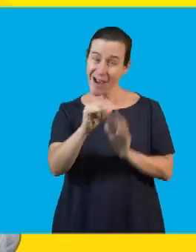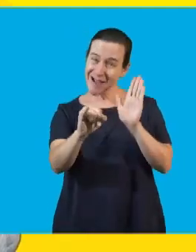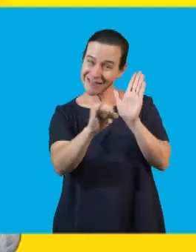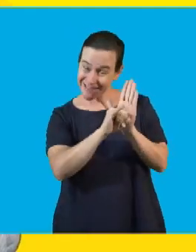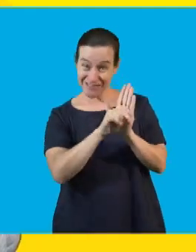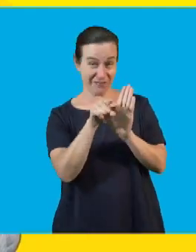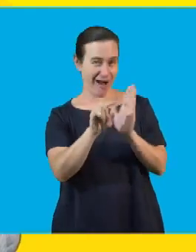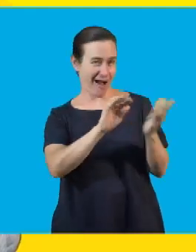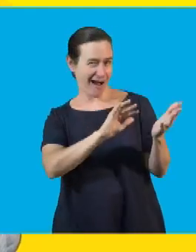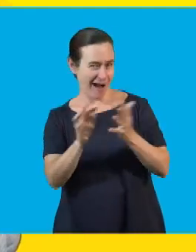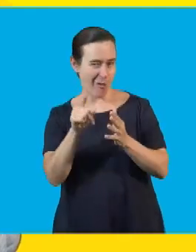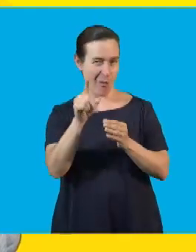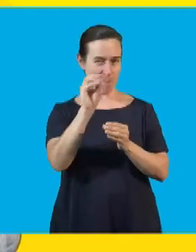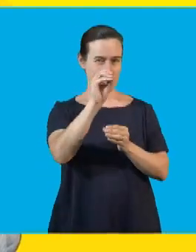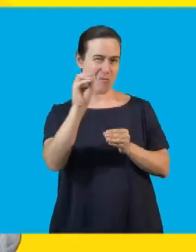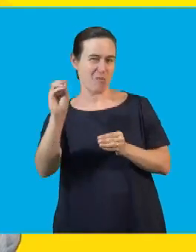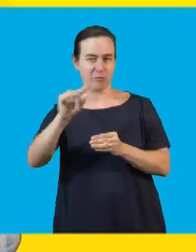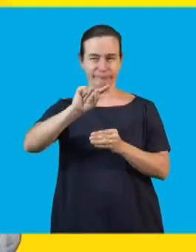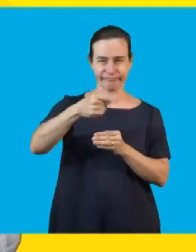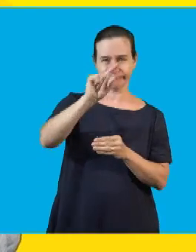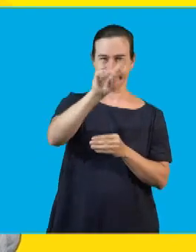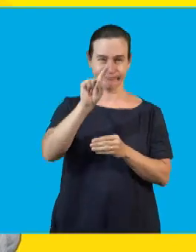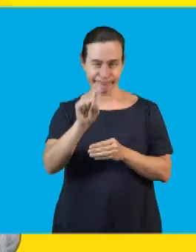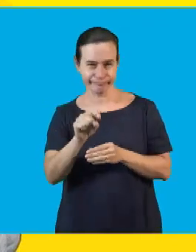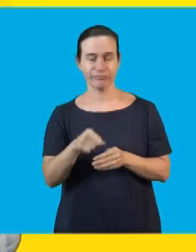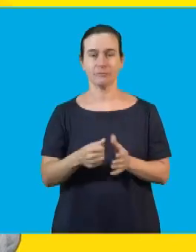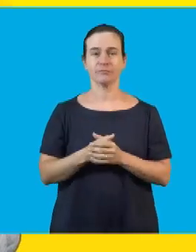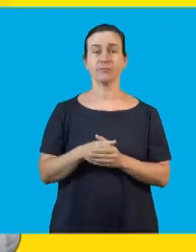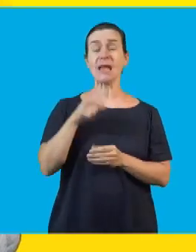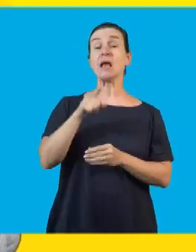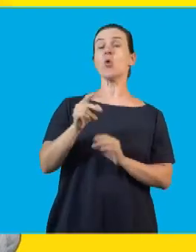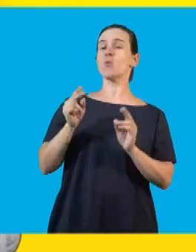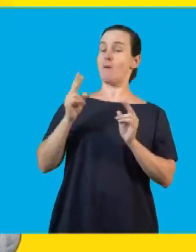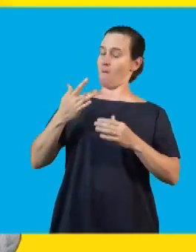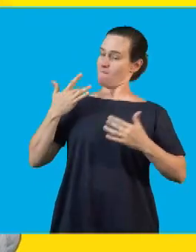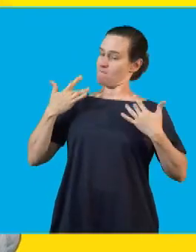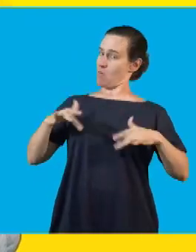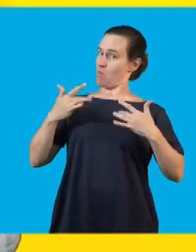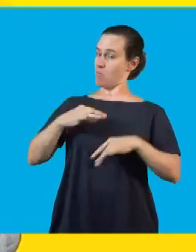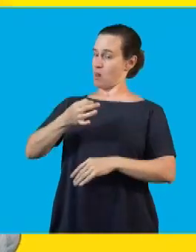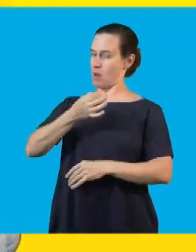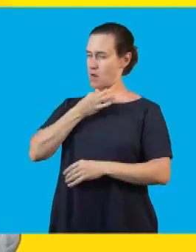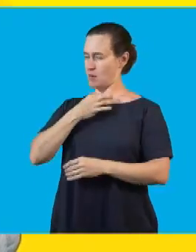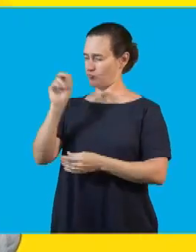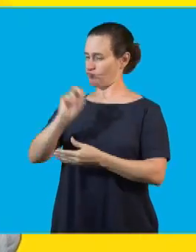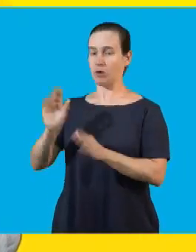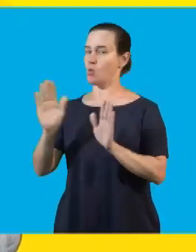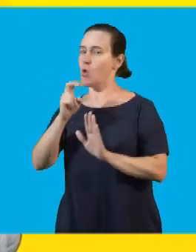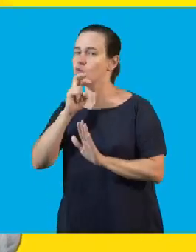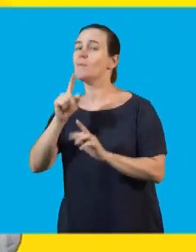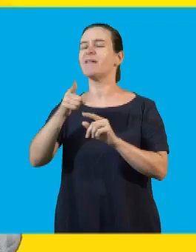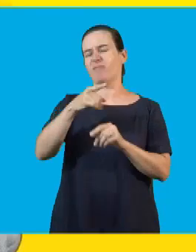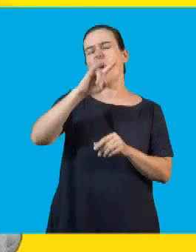note, learners, this is used in cartoons only, so we try not to use this in formal writing,